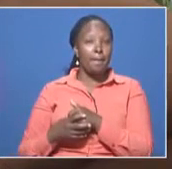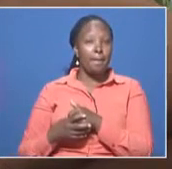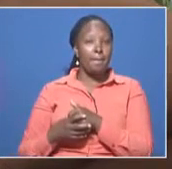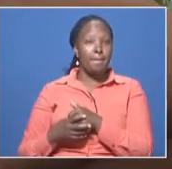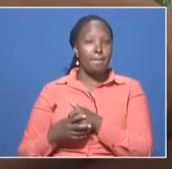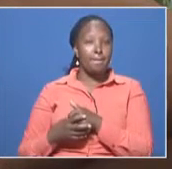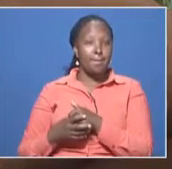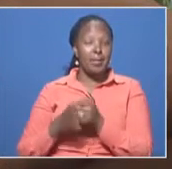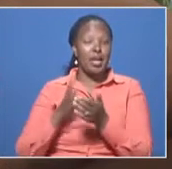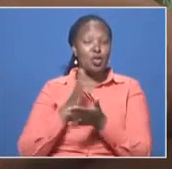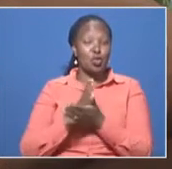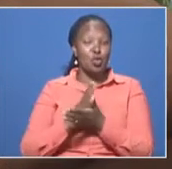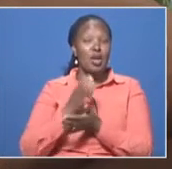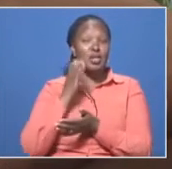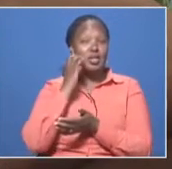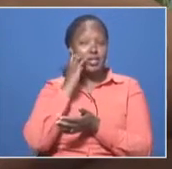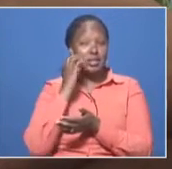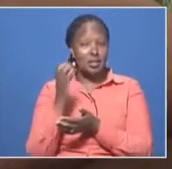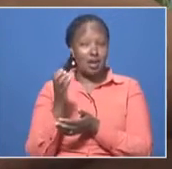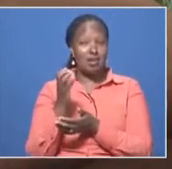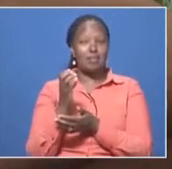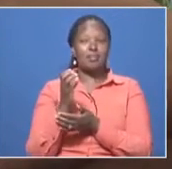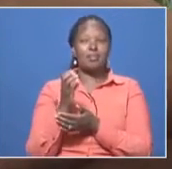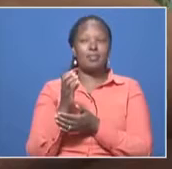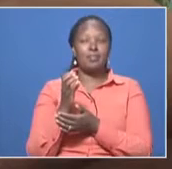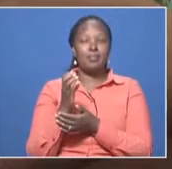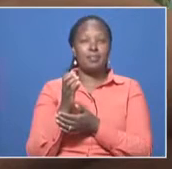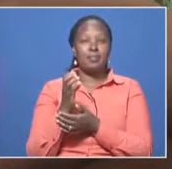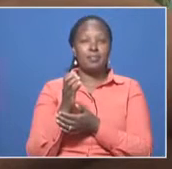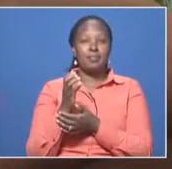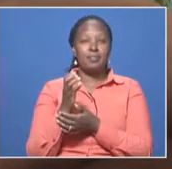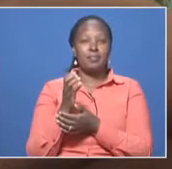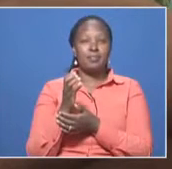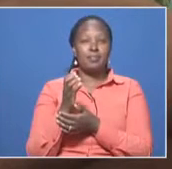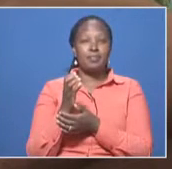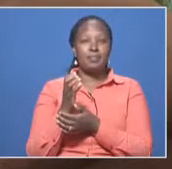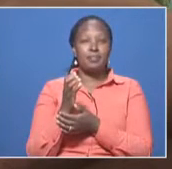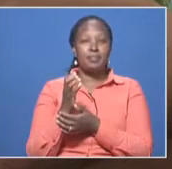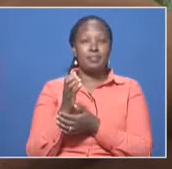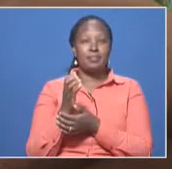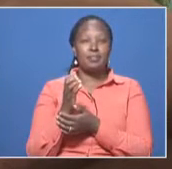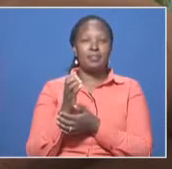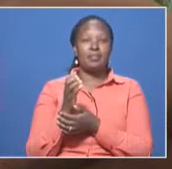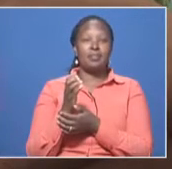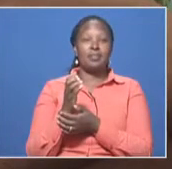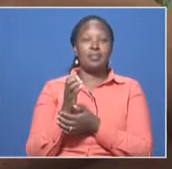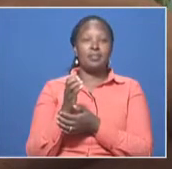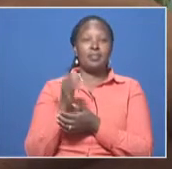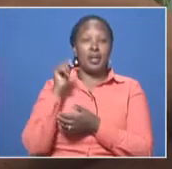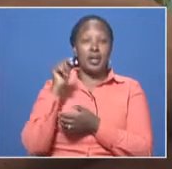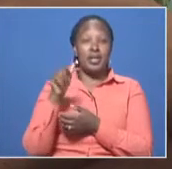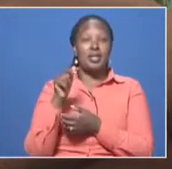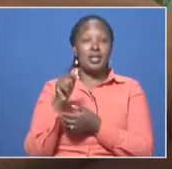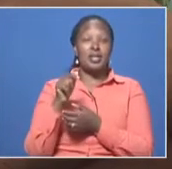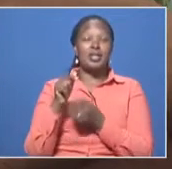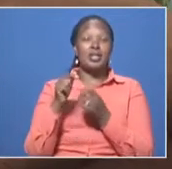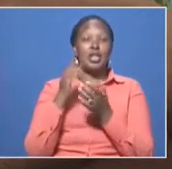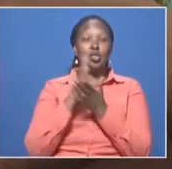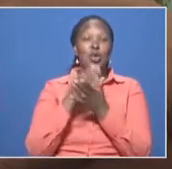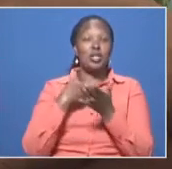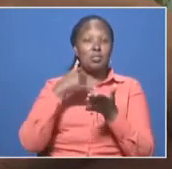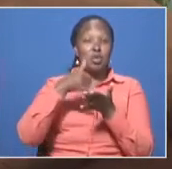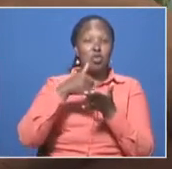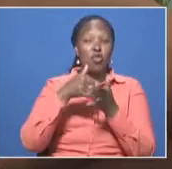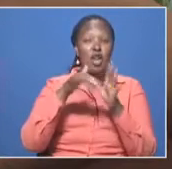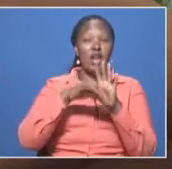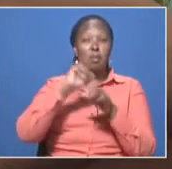it's unfortunate that has been found its way into our politics, right?